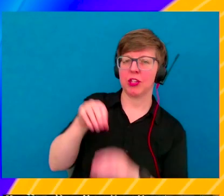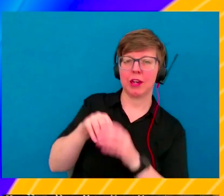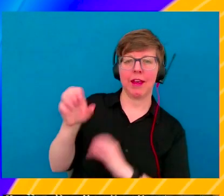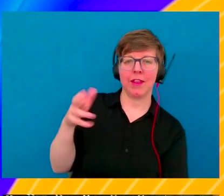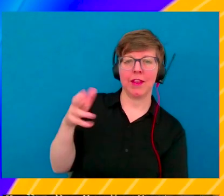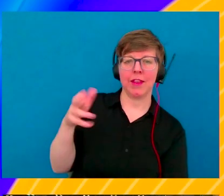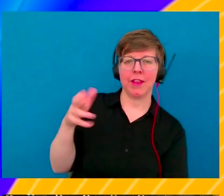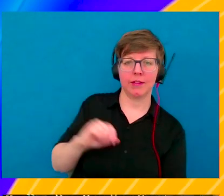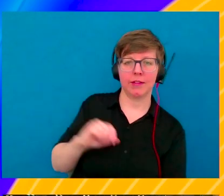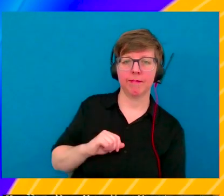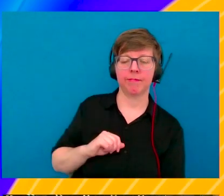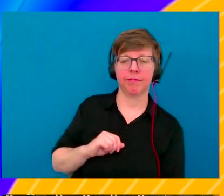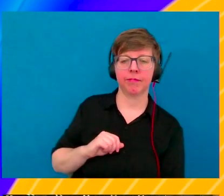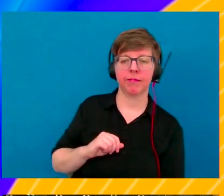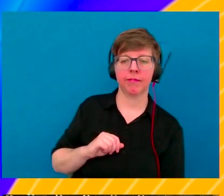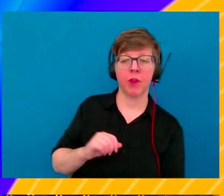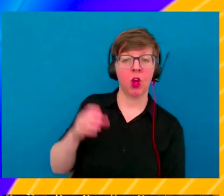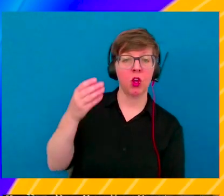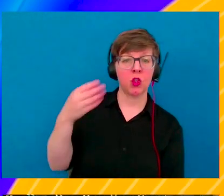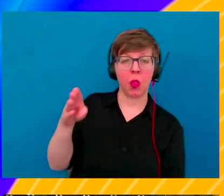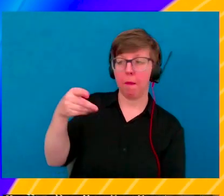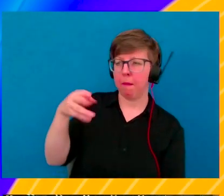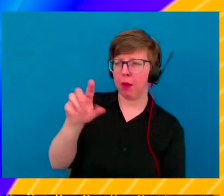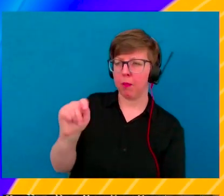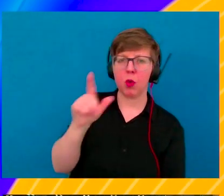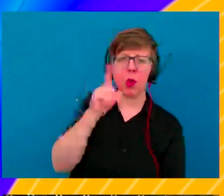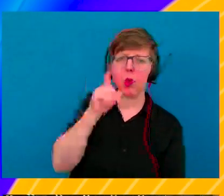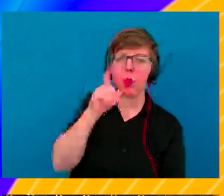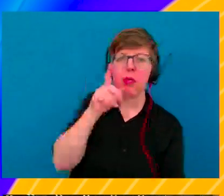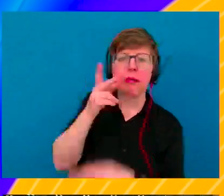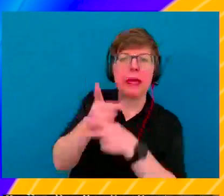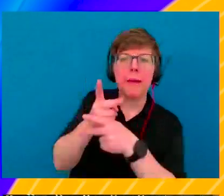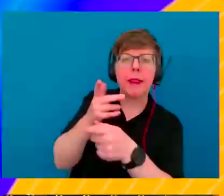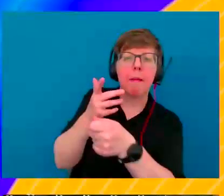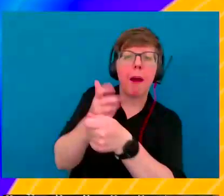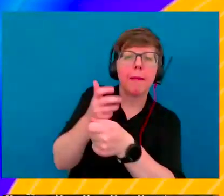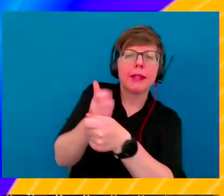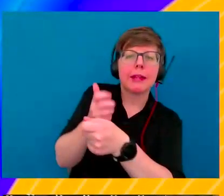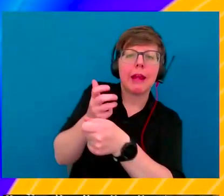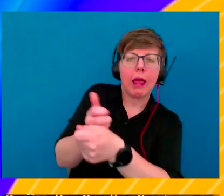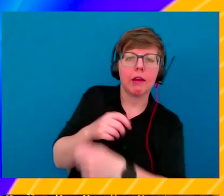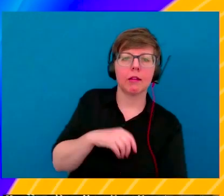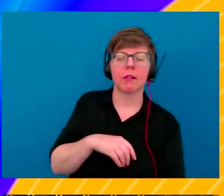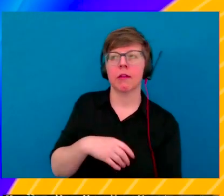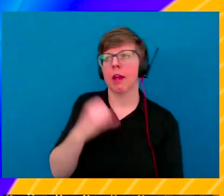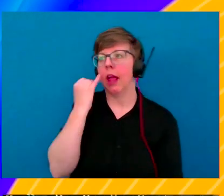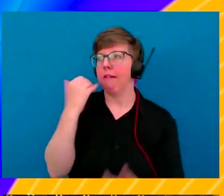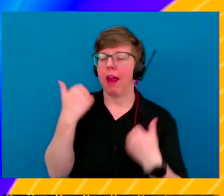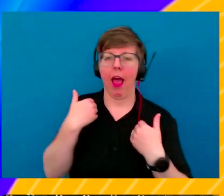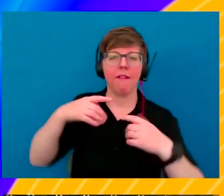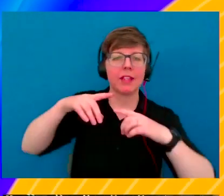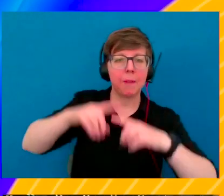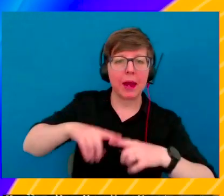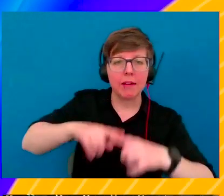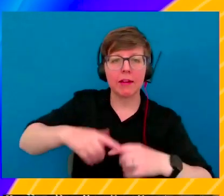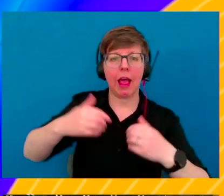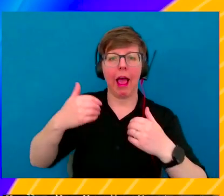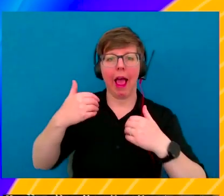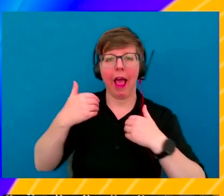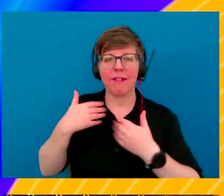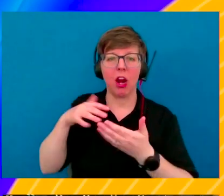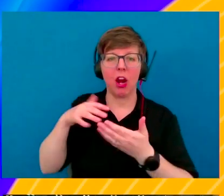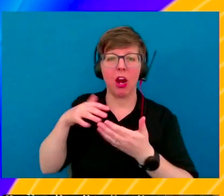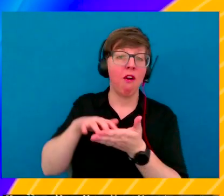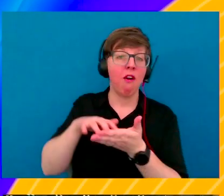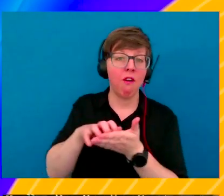right? Who's keeping them up to date, for example? So like if there's dependencies that maybe have vulnerabilities or something, how do we make